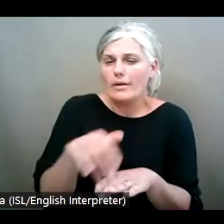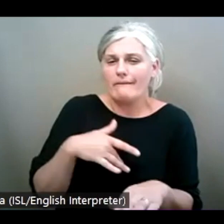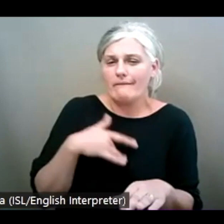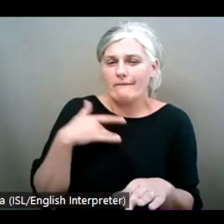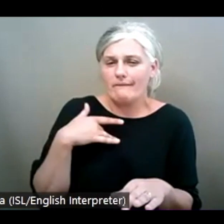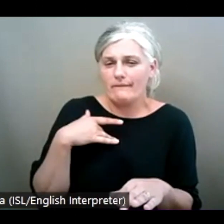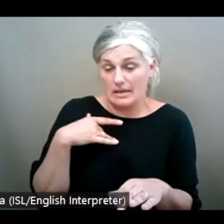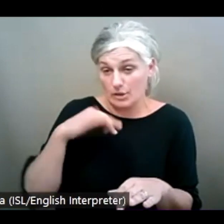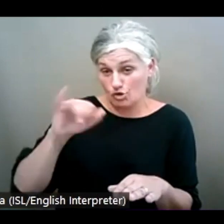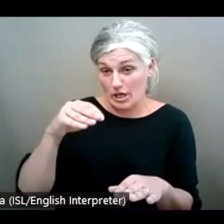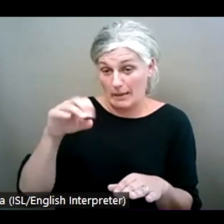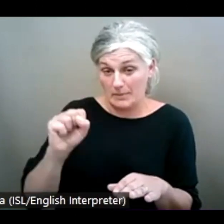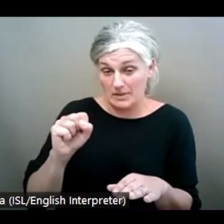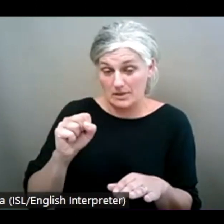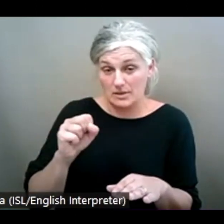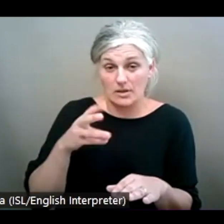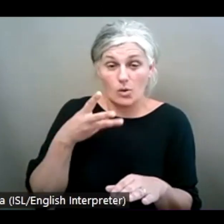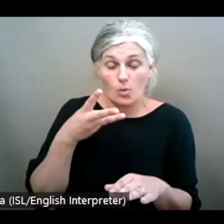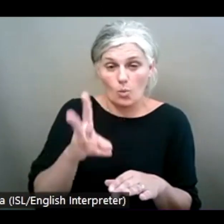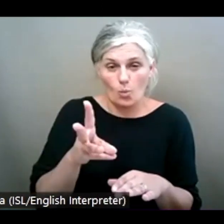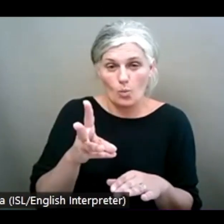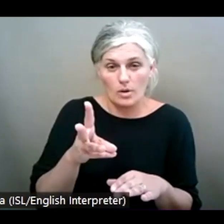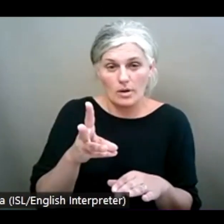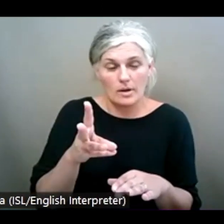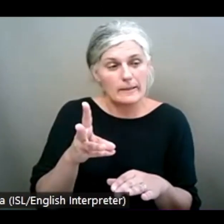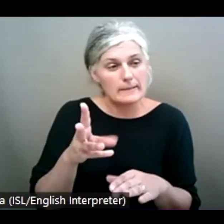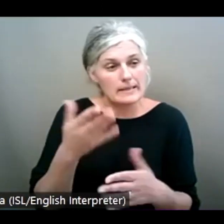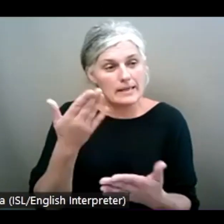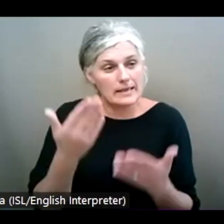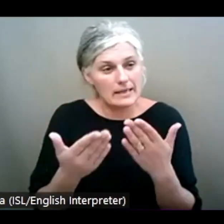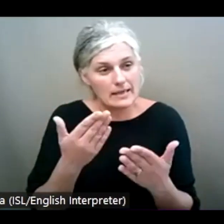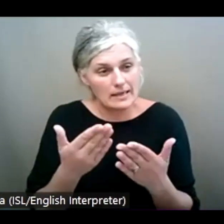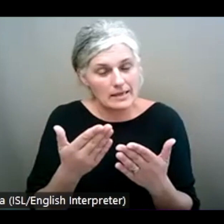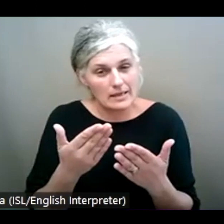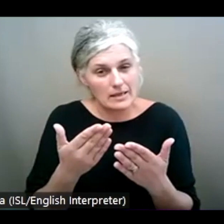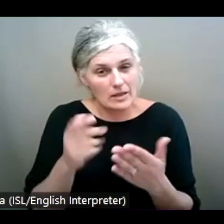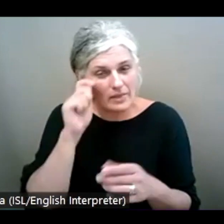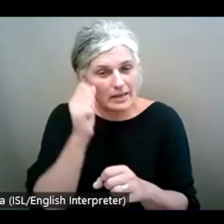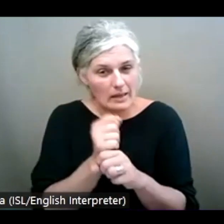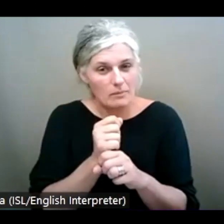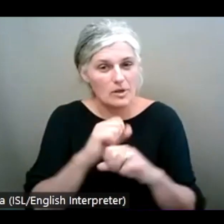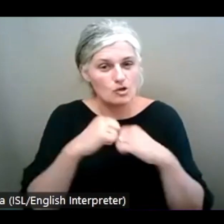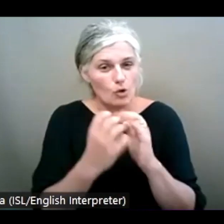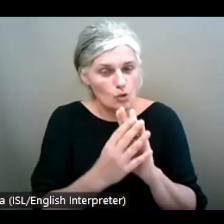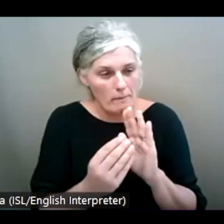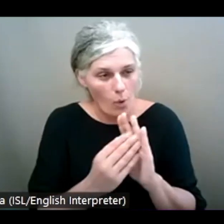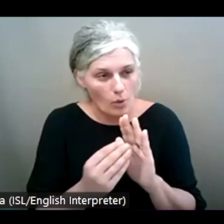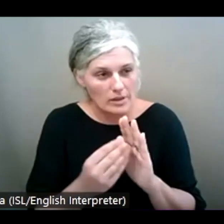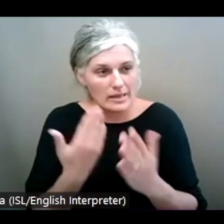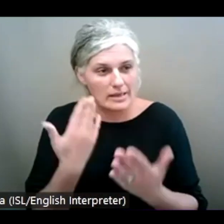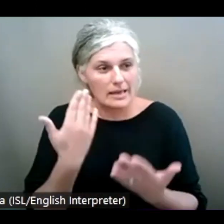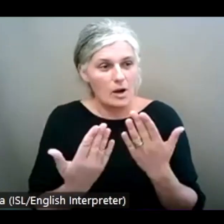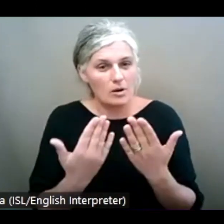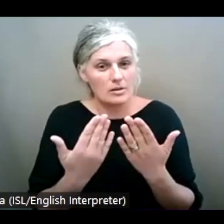much resistance to the social model thinking, and especially here in the Republic, and myself, having so